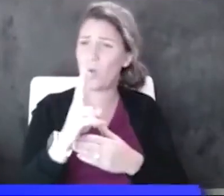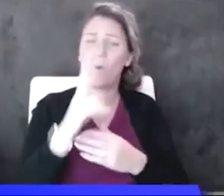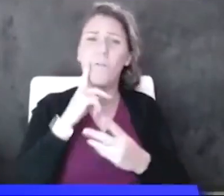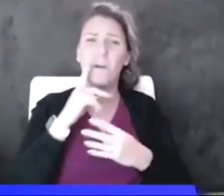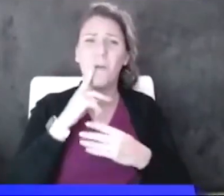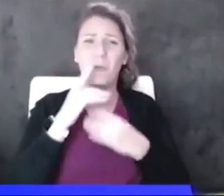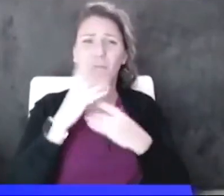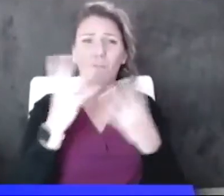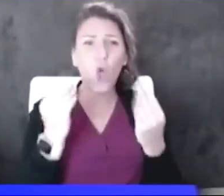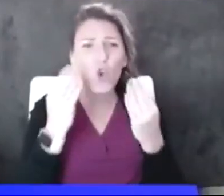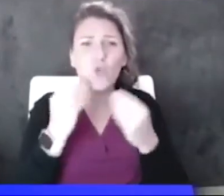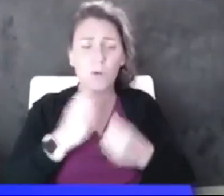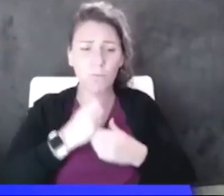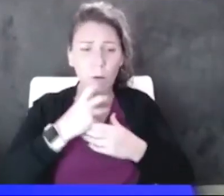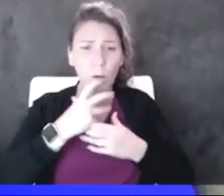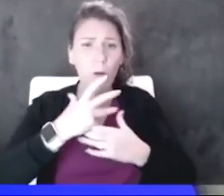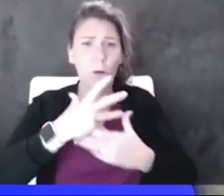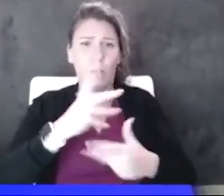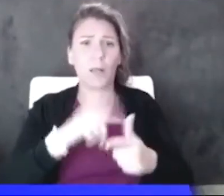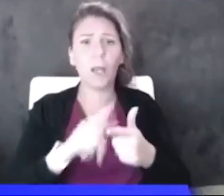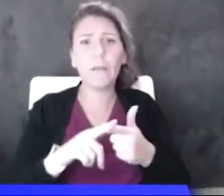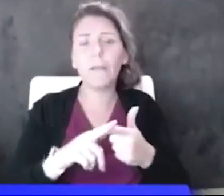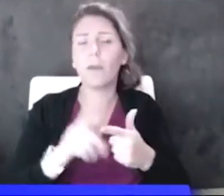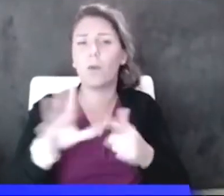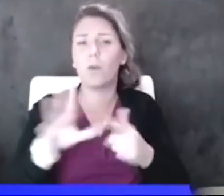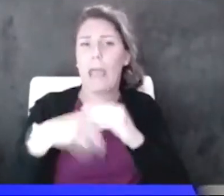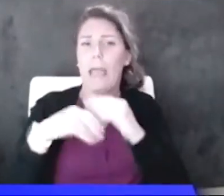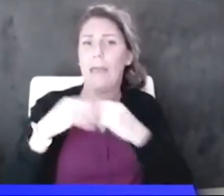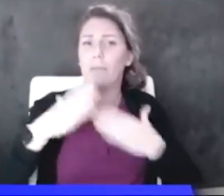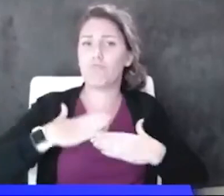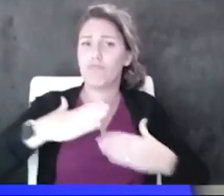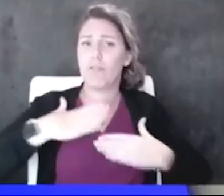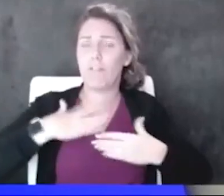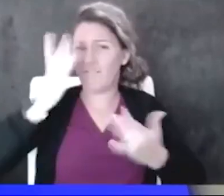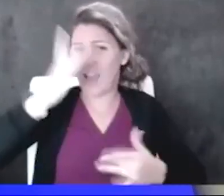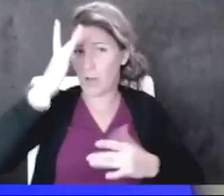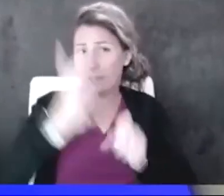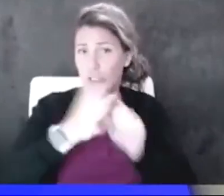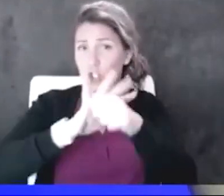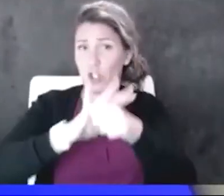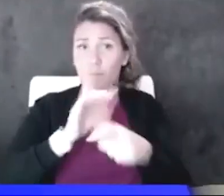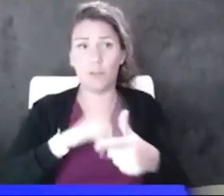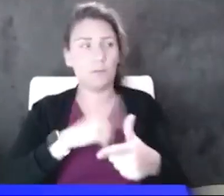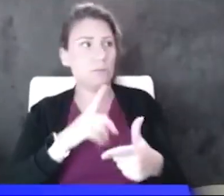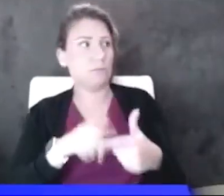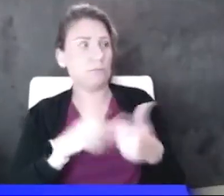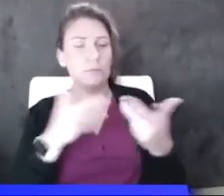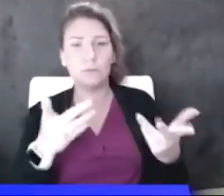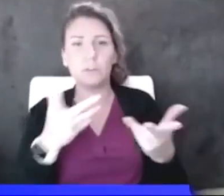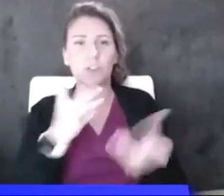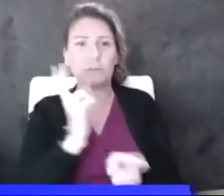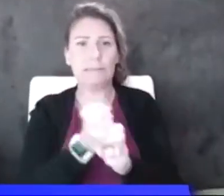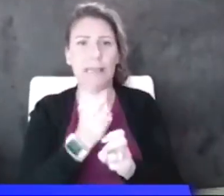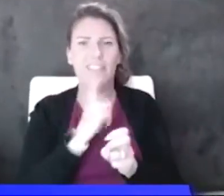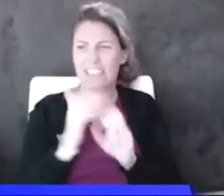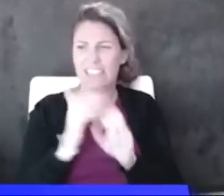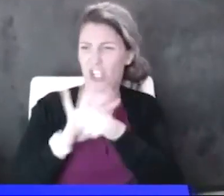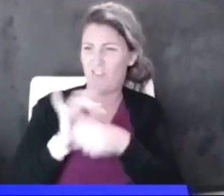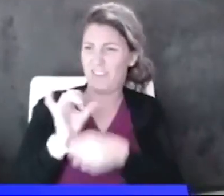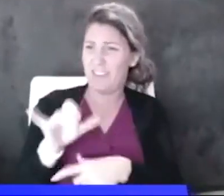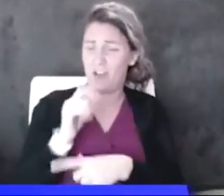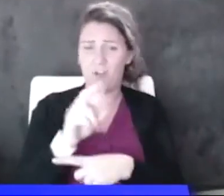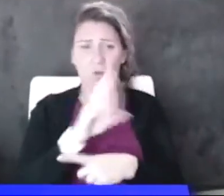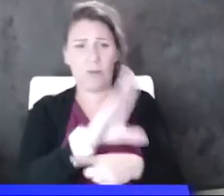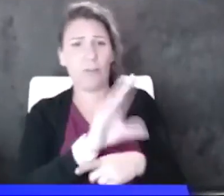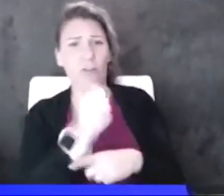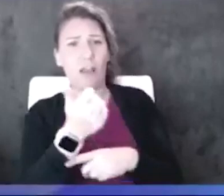and then you put a respiratory virus in the mix. It is extremely difficult to discern. Is it COVID, or is it they need their underlying condition being treated?